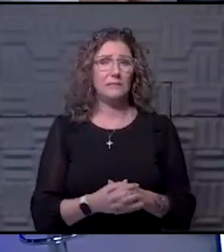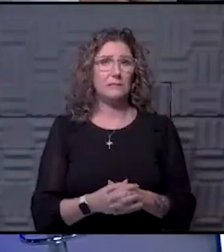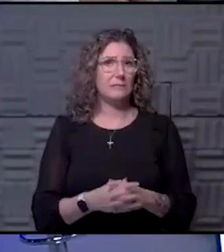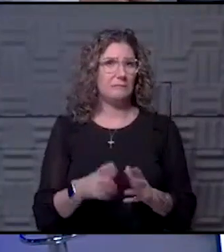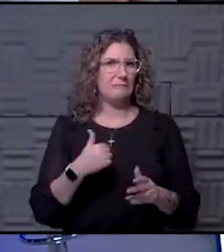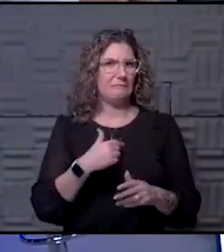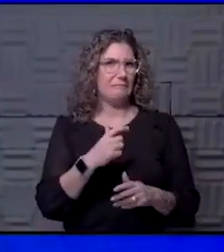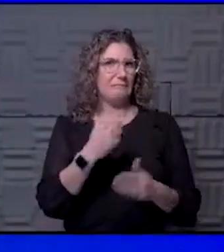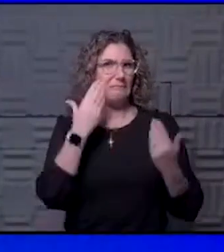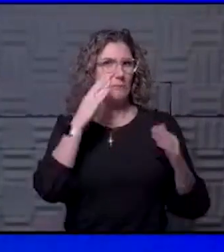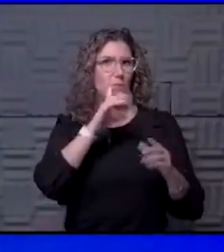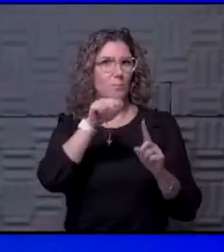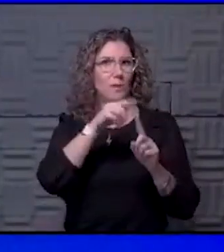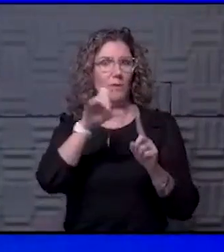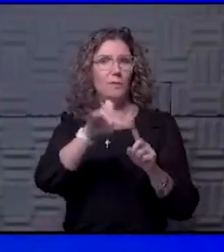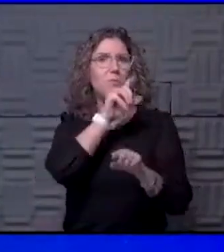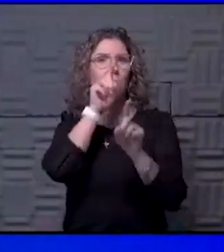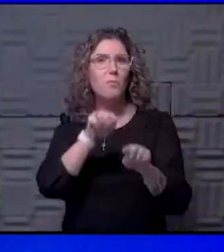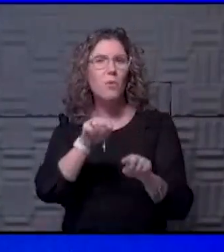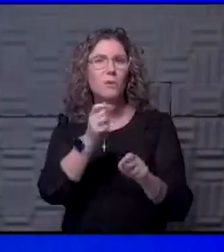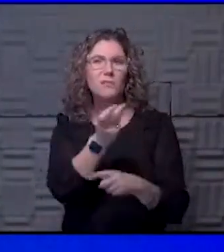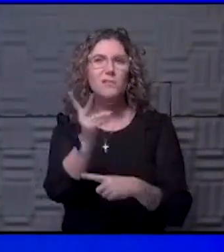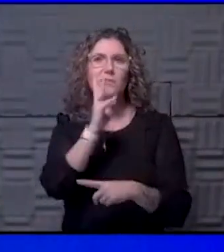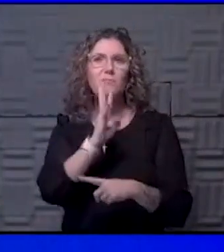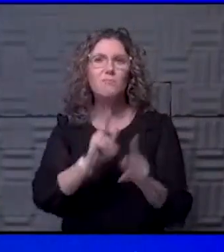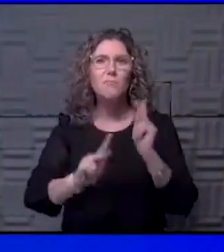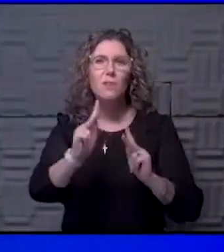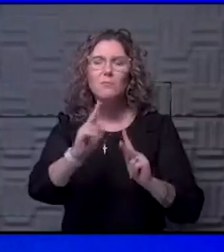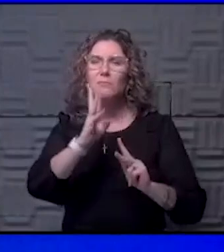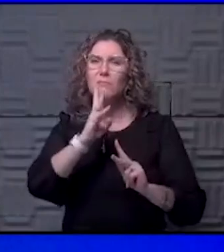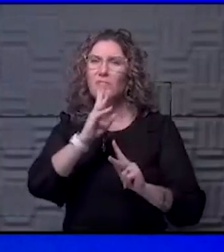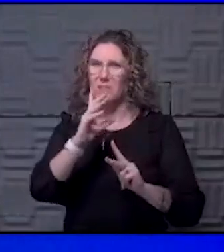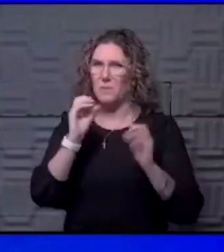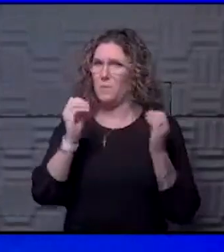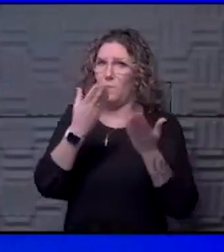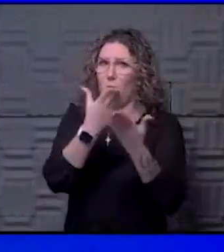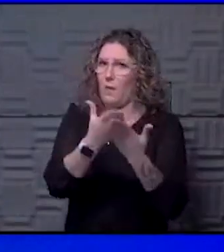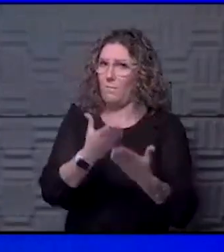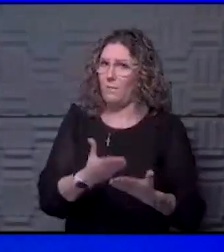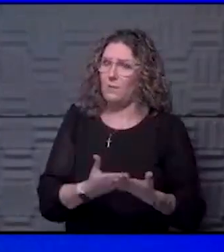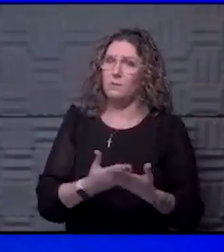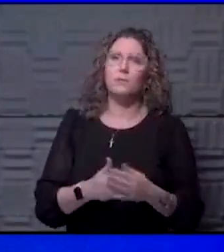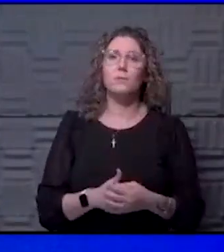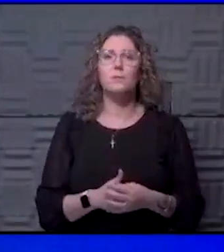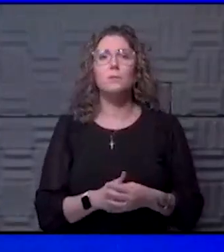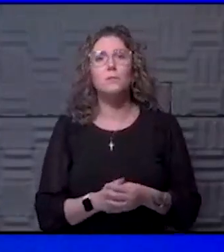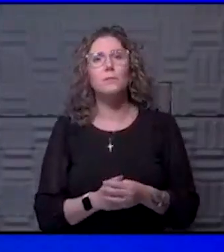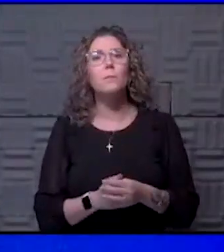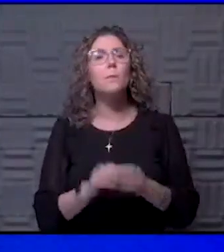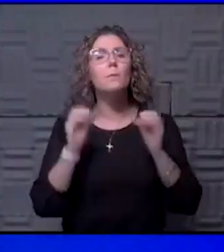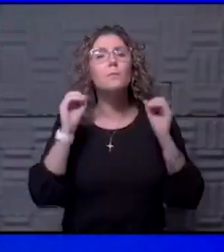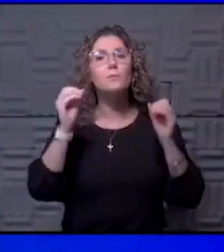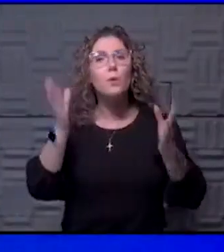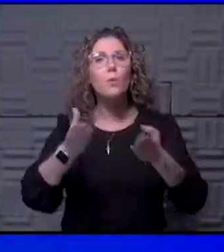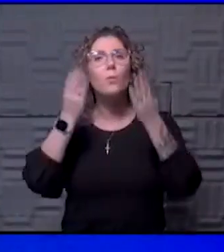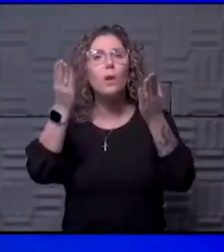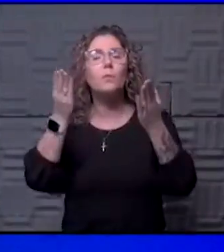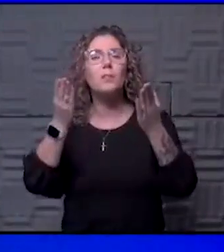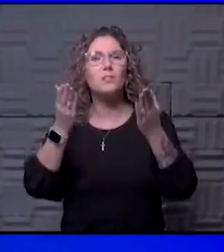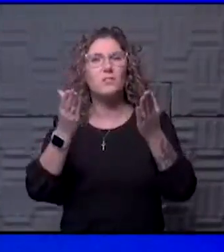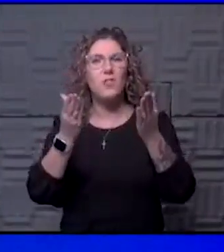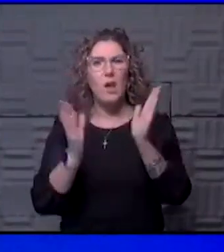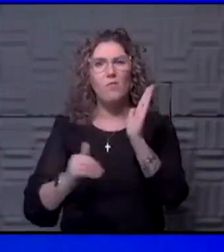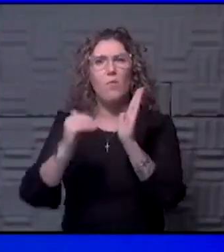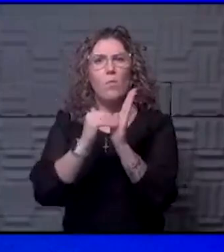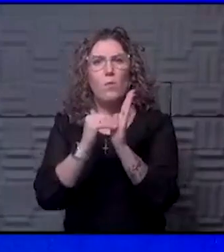about that report. I know that some people are talking about that. I don't think we have any evidence to that, and certainly there's no recommendation about repeating